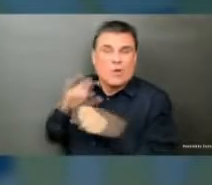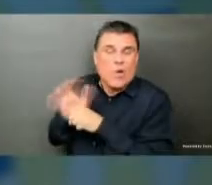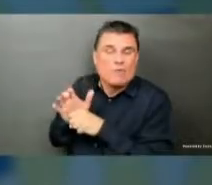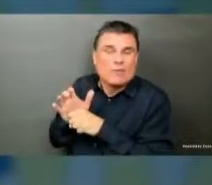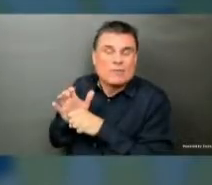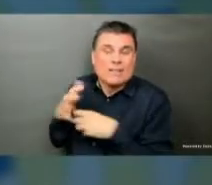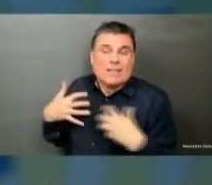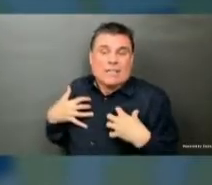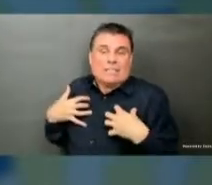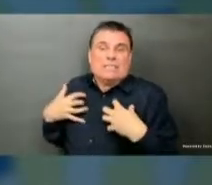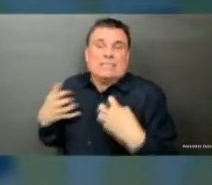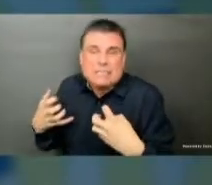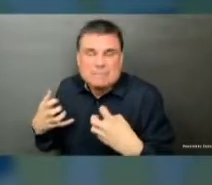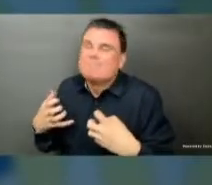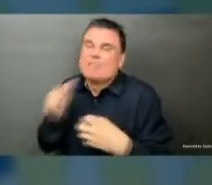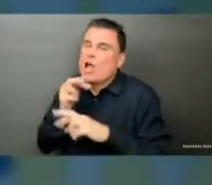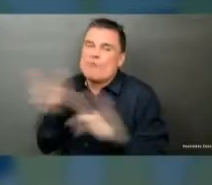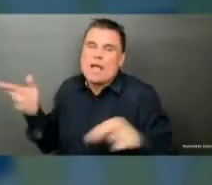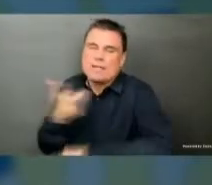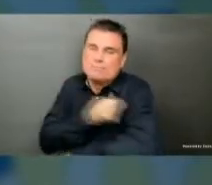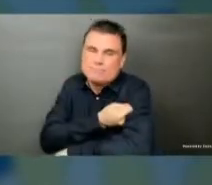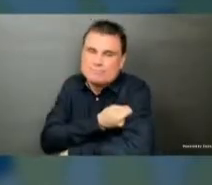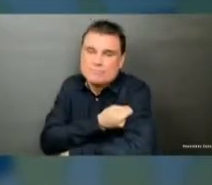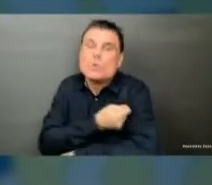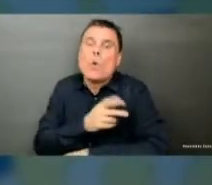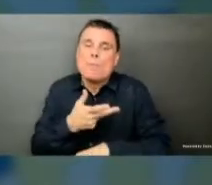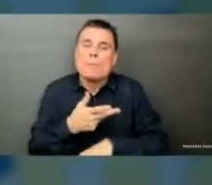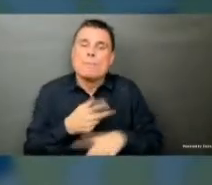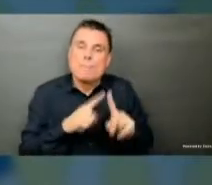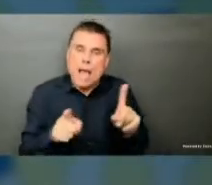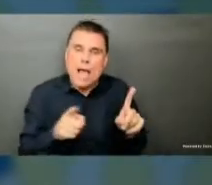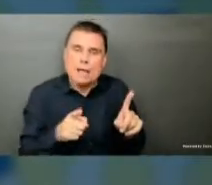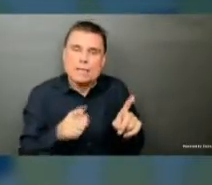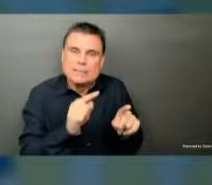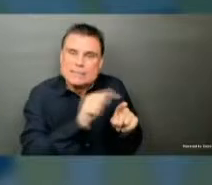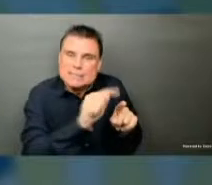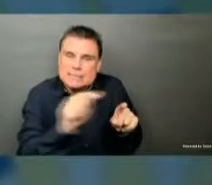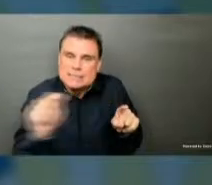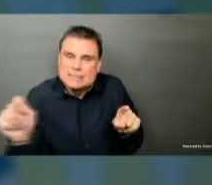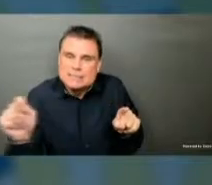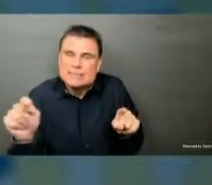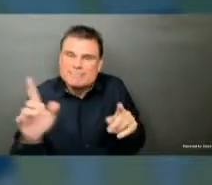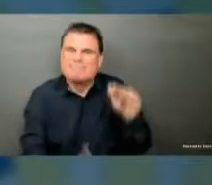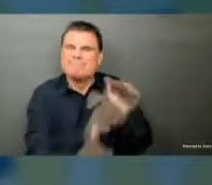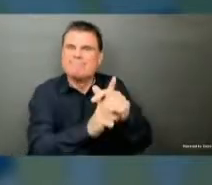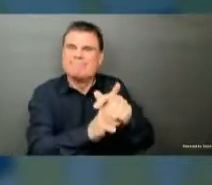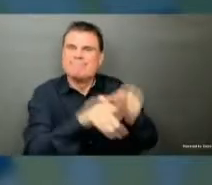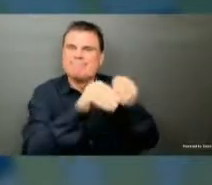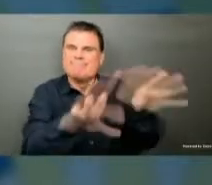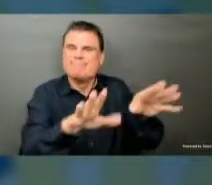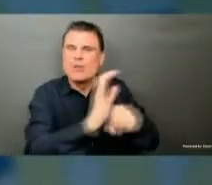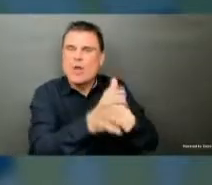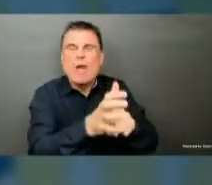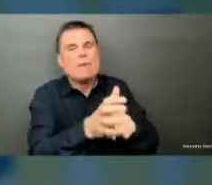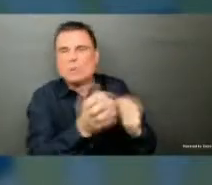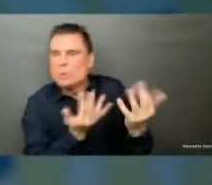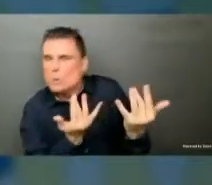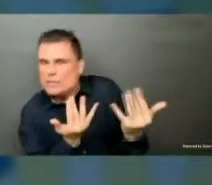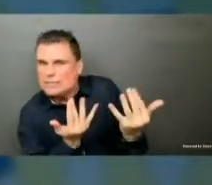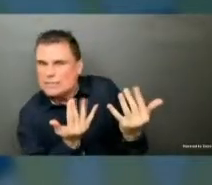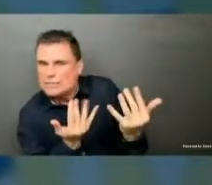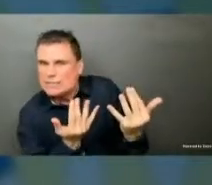care homes where we're having outbreaks, and we're now seeing it is helping us to stop those outbreaks